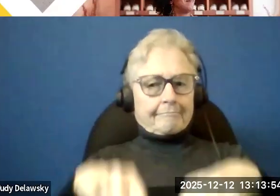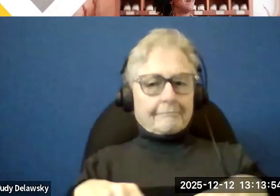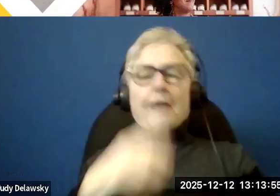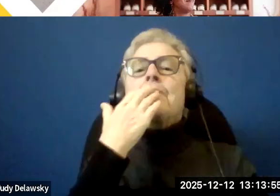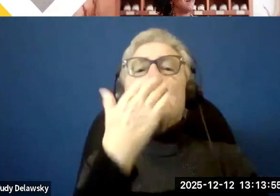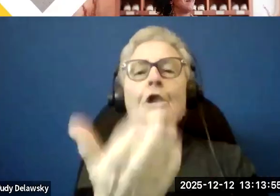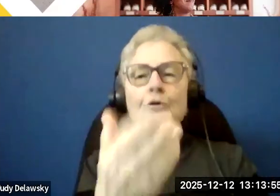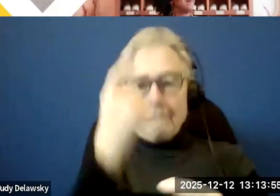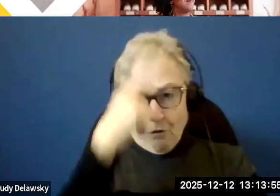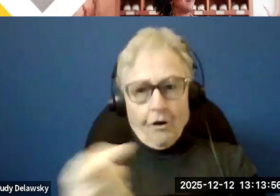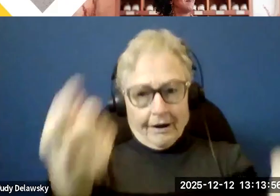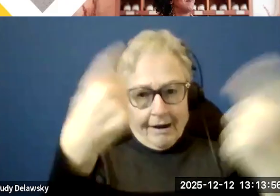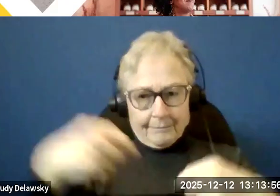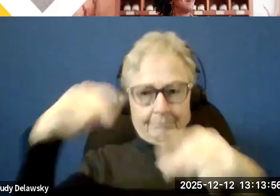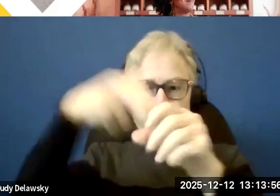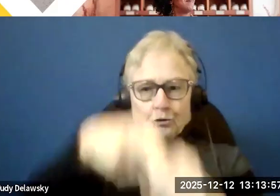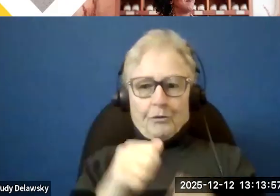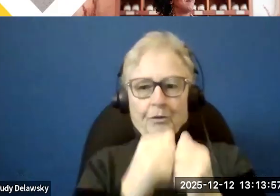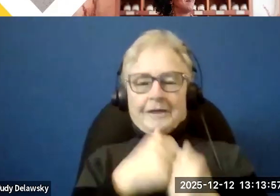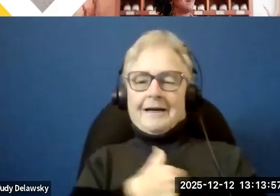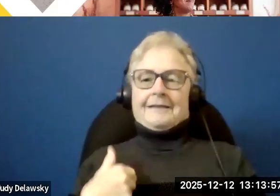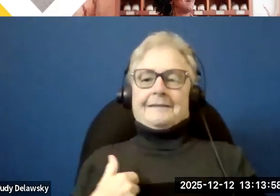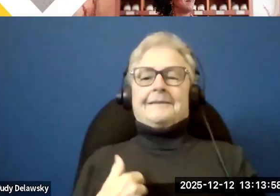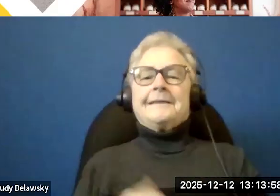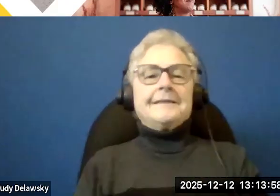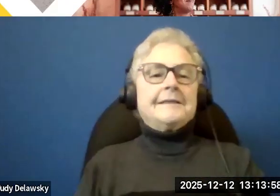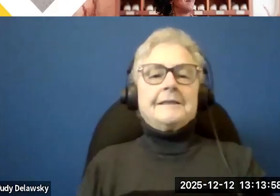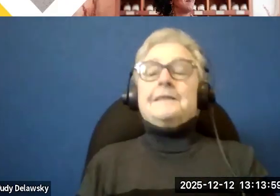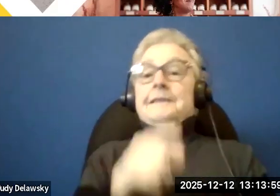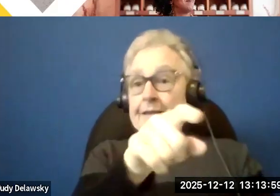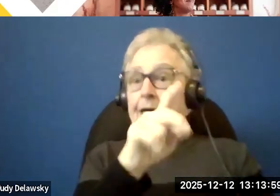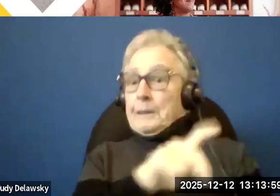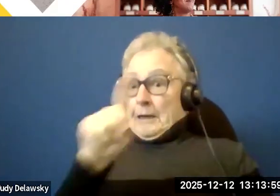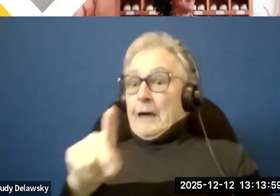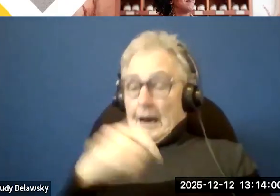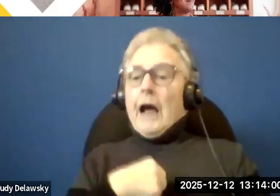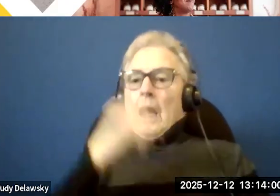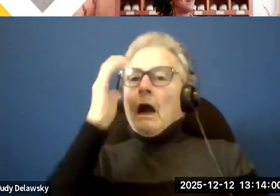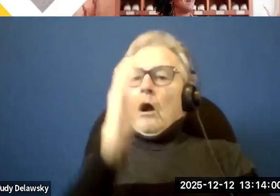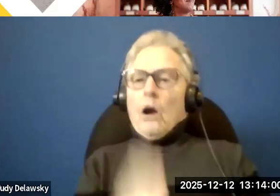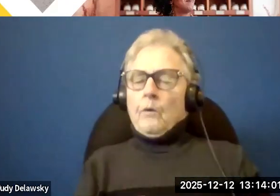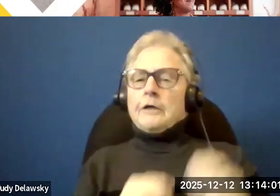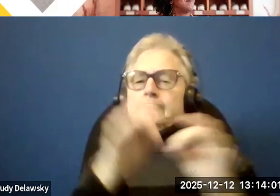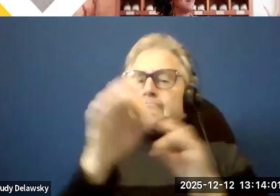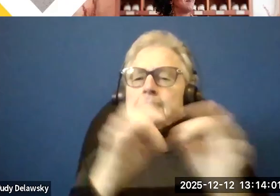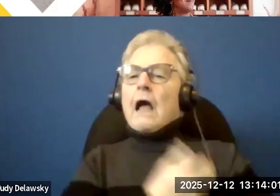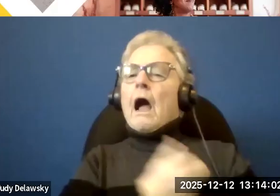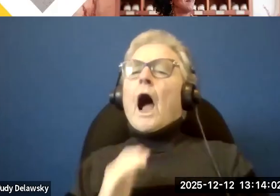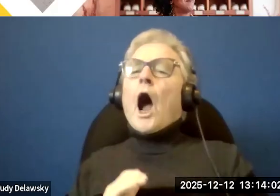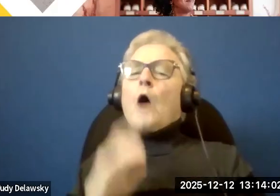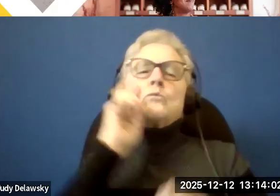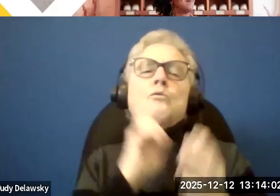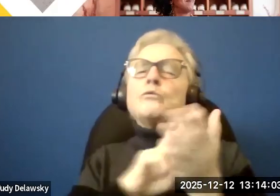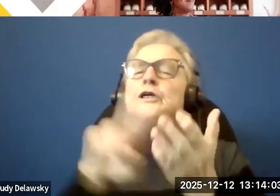us. So over the next 3 slides, I will walk you through our research methodology. Next